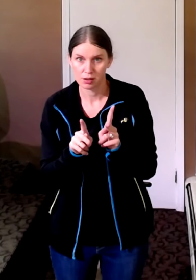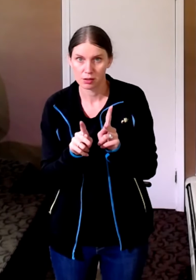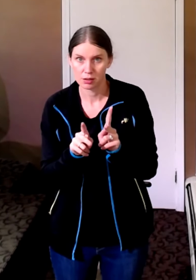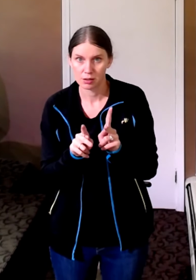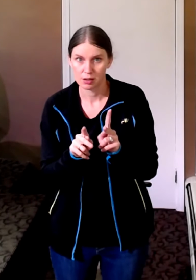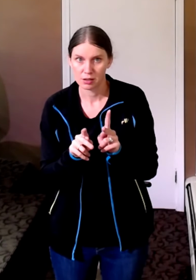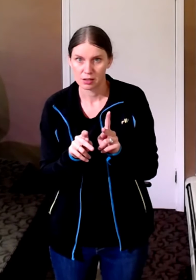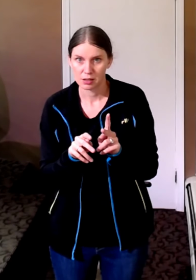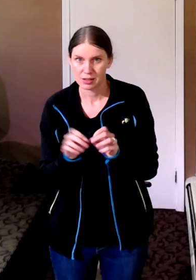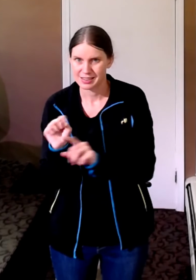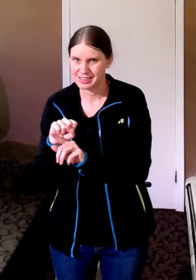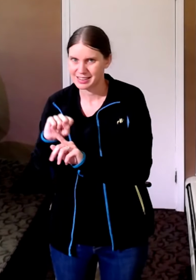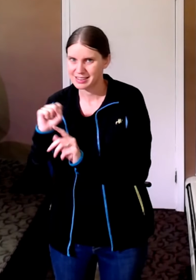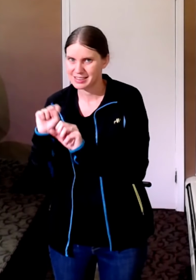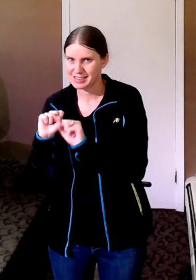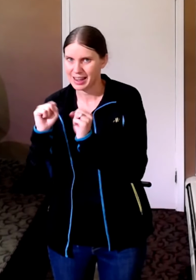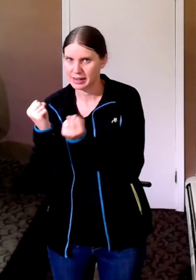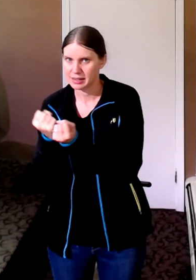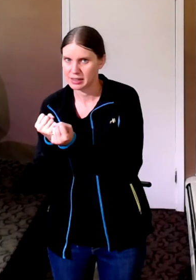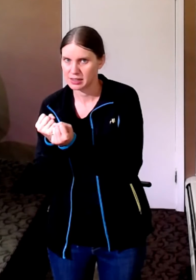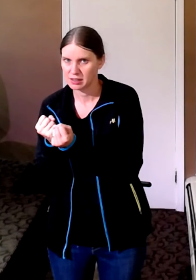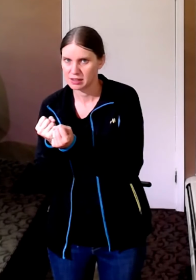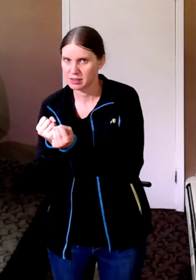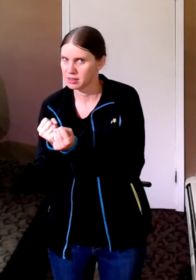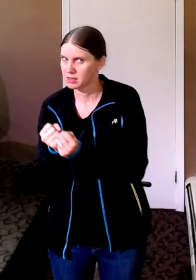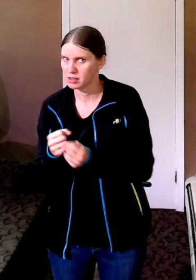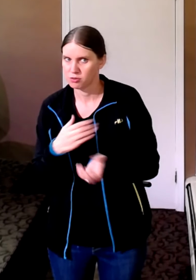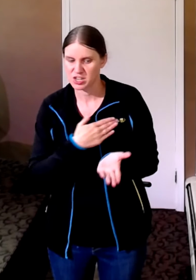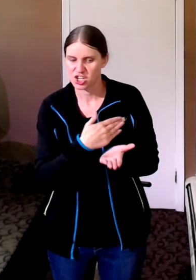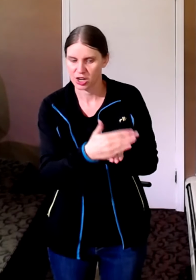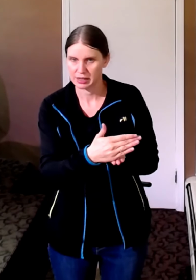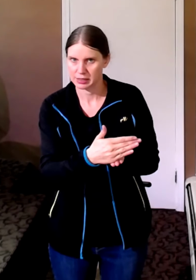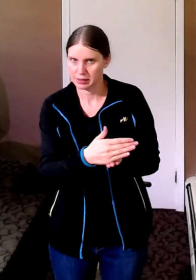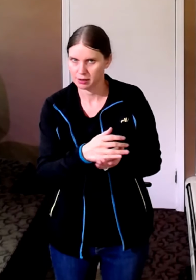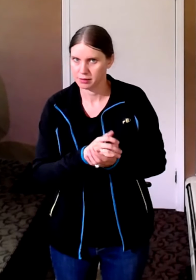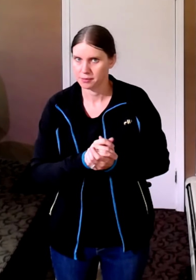that society didn't even accept.